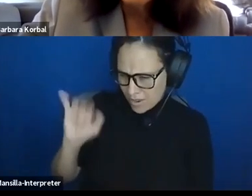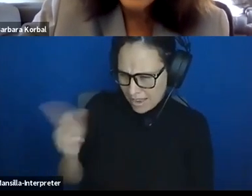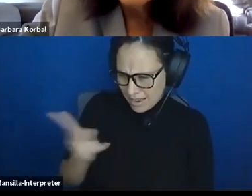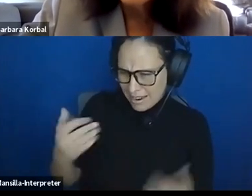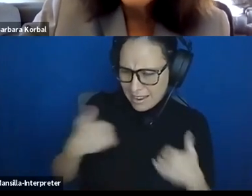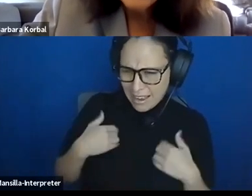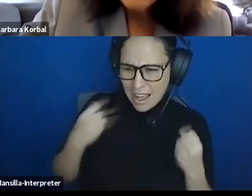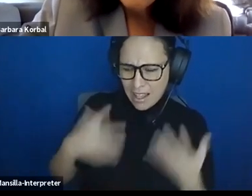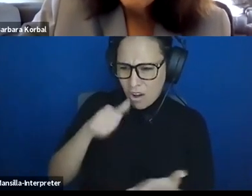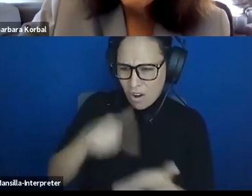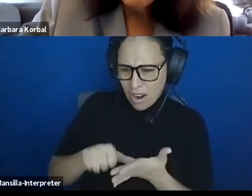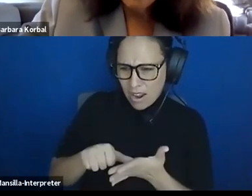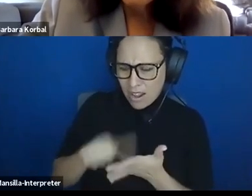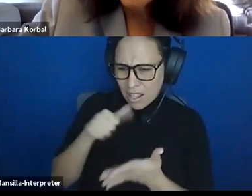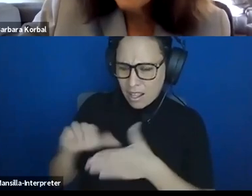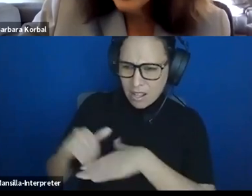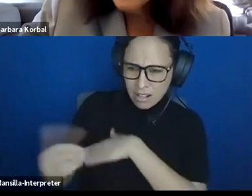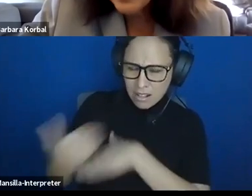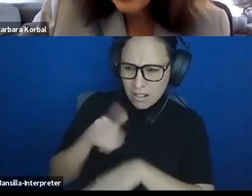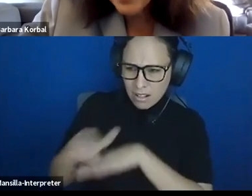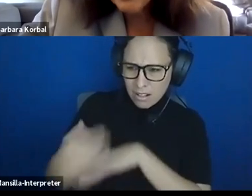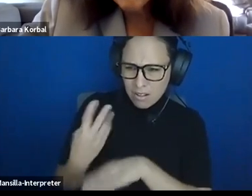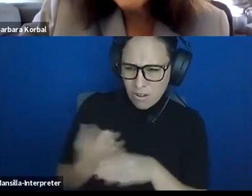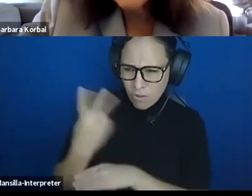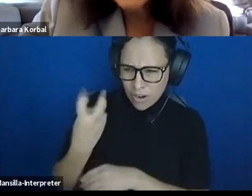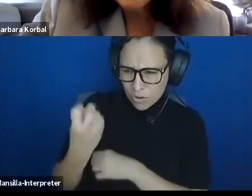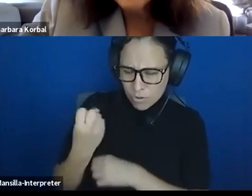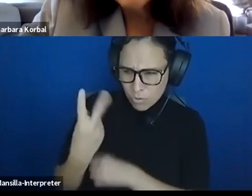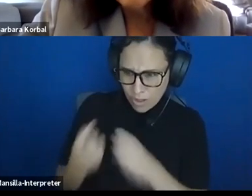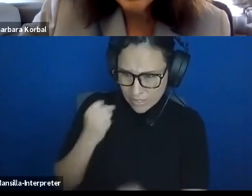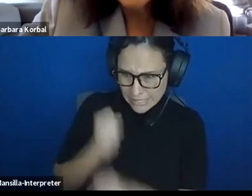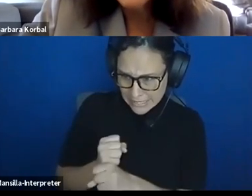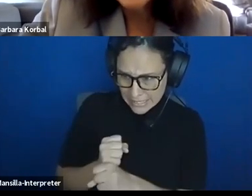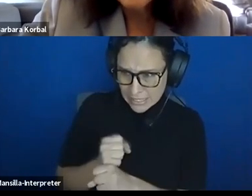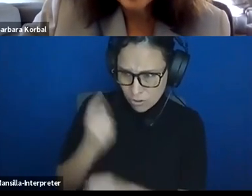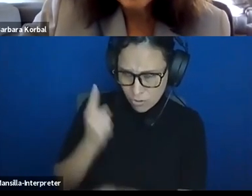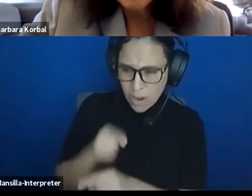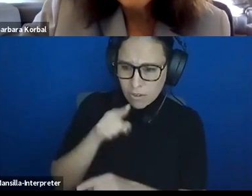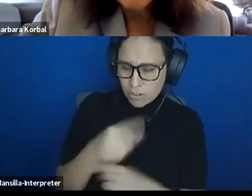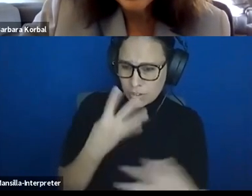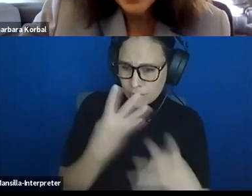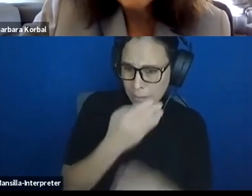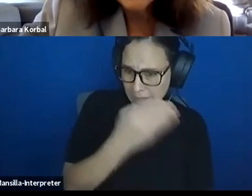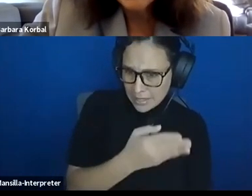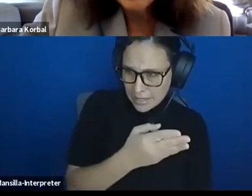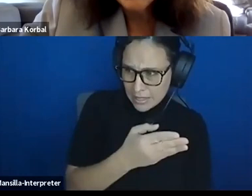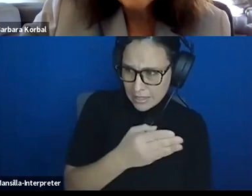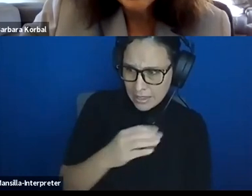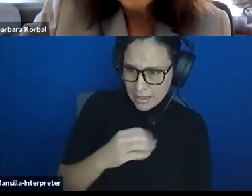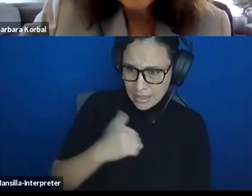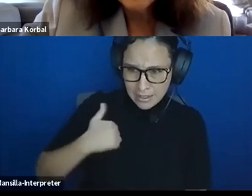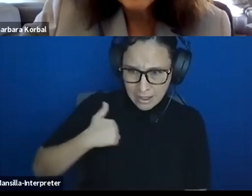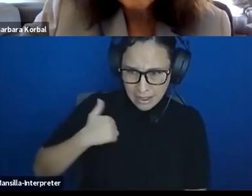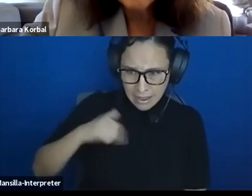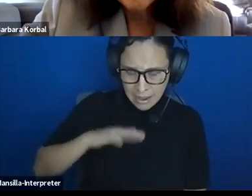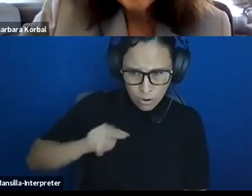huge correspondence over 12 years, I think, when she was up in prison up there in Canada area or